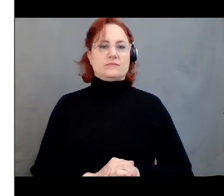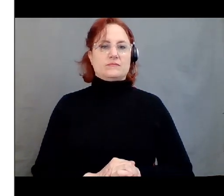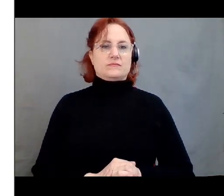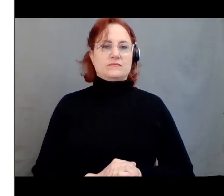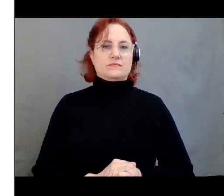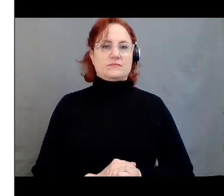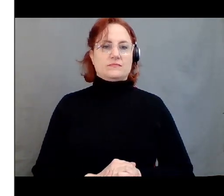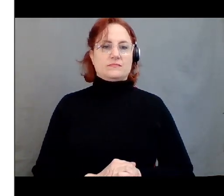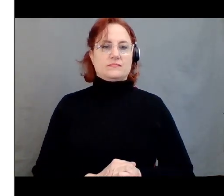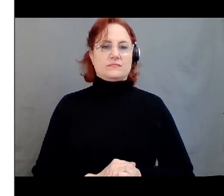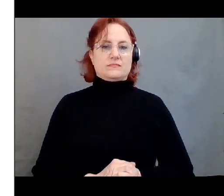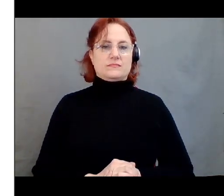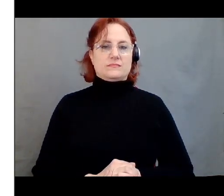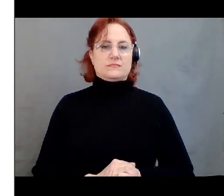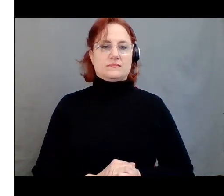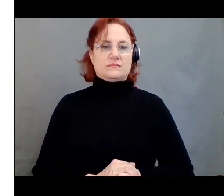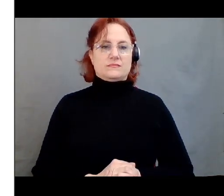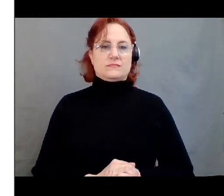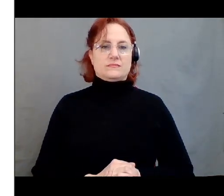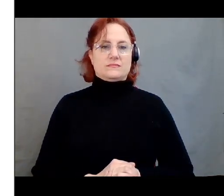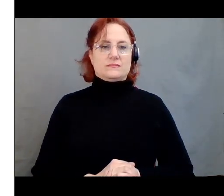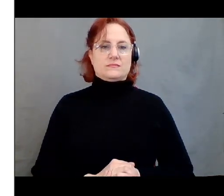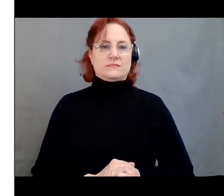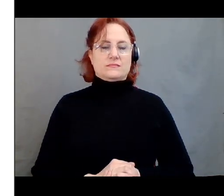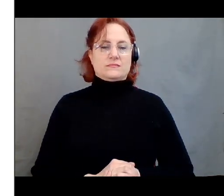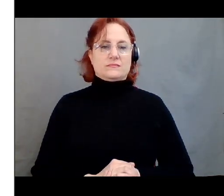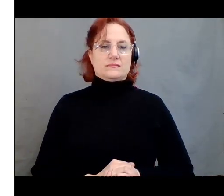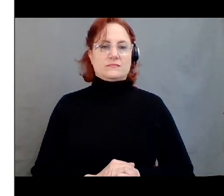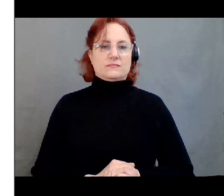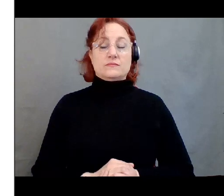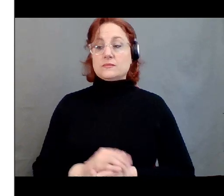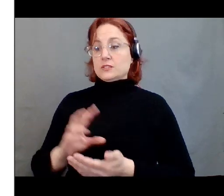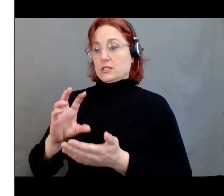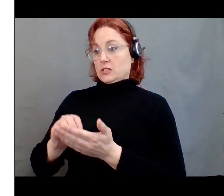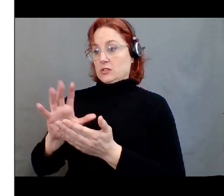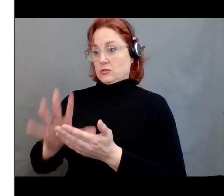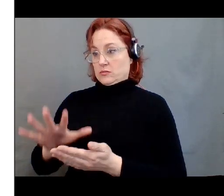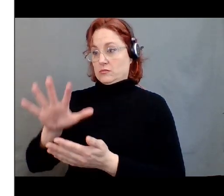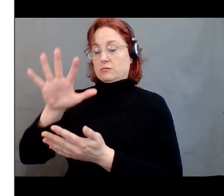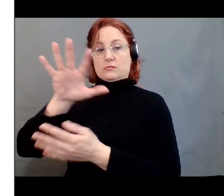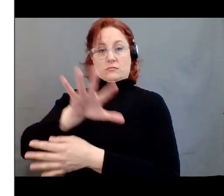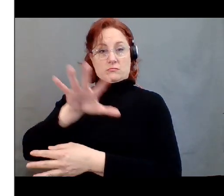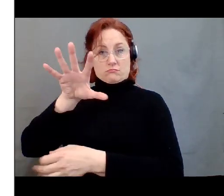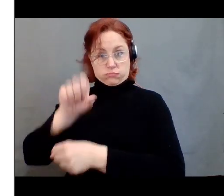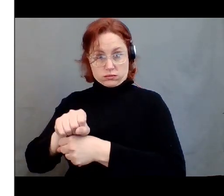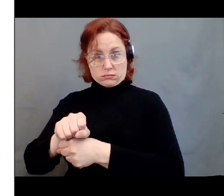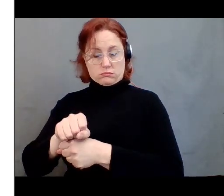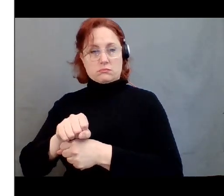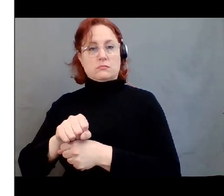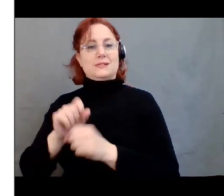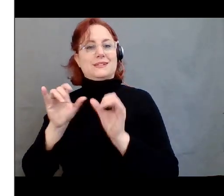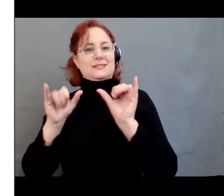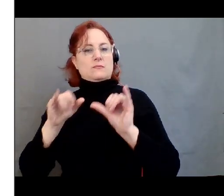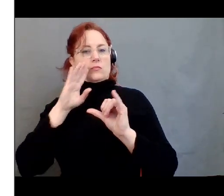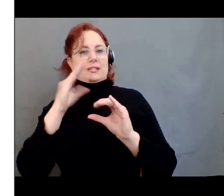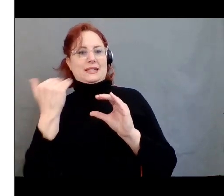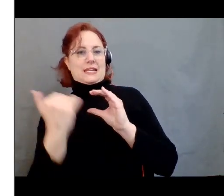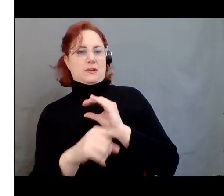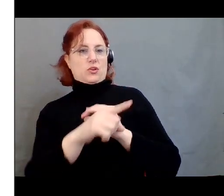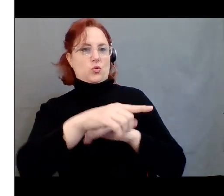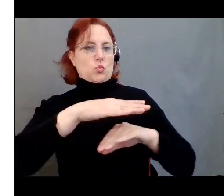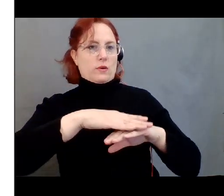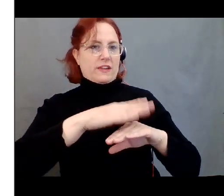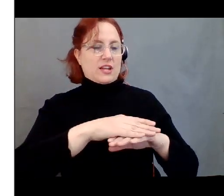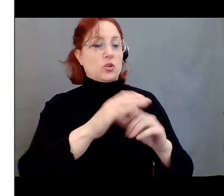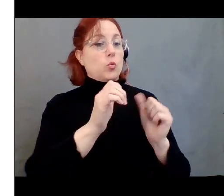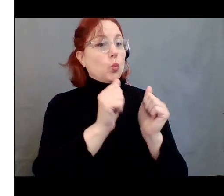Upload exam. The email notification you receive when the student schedules a test in ARC also includes a link to upload your exam